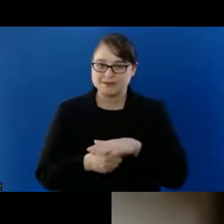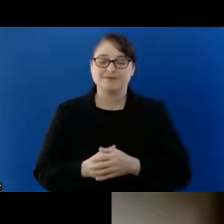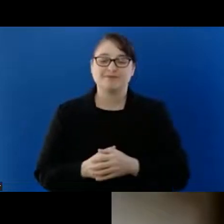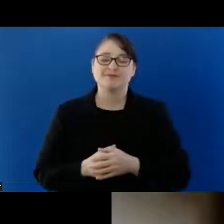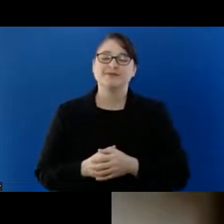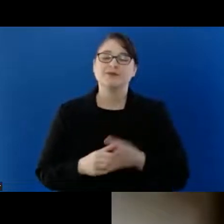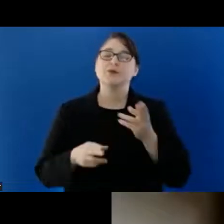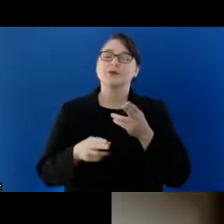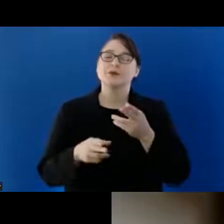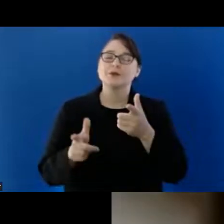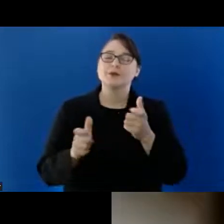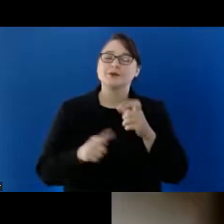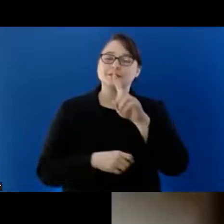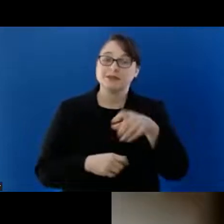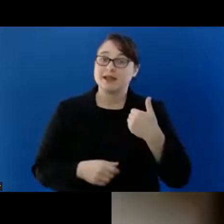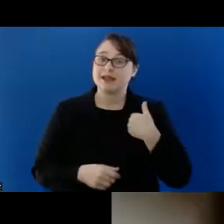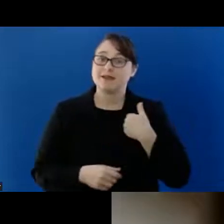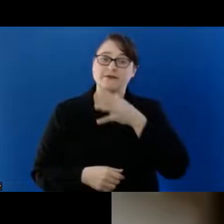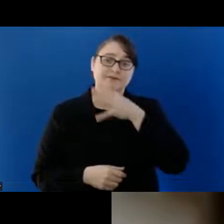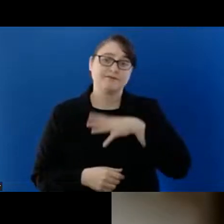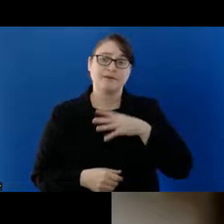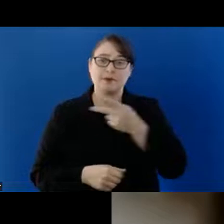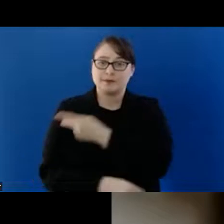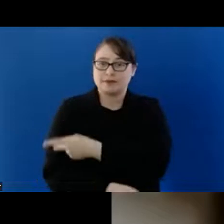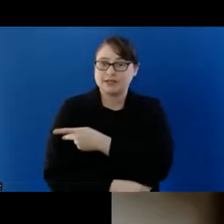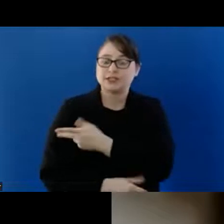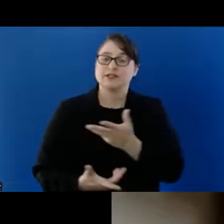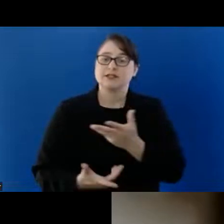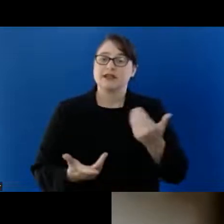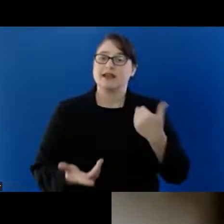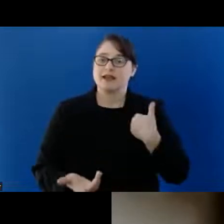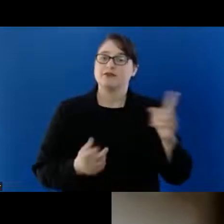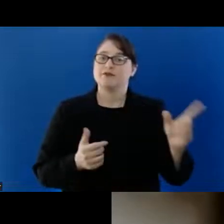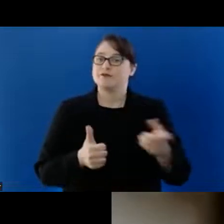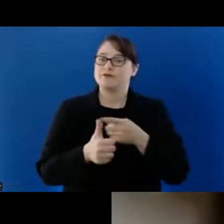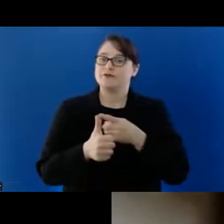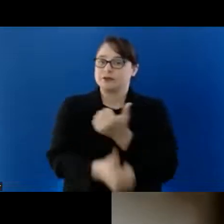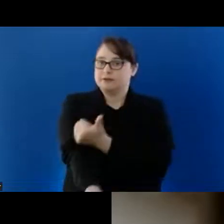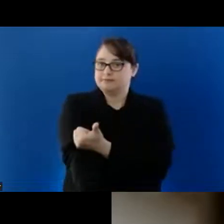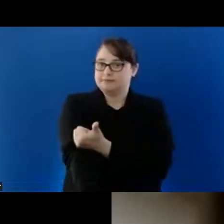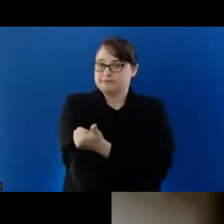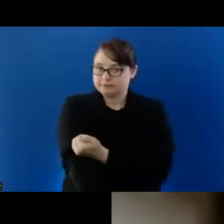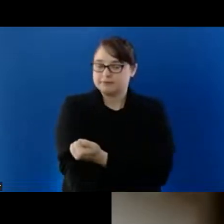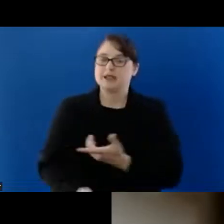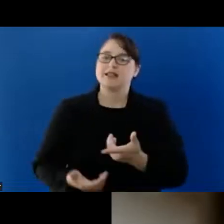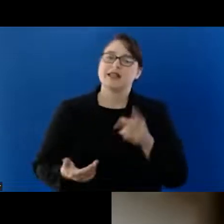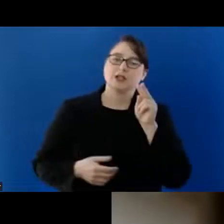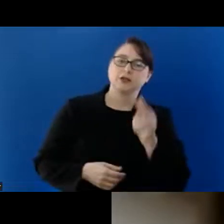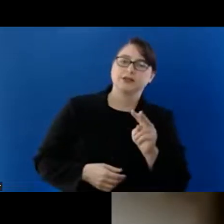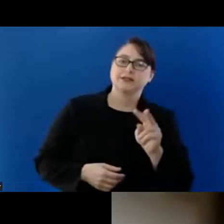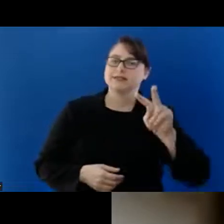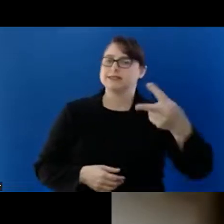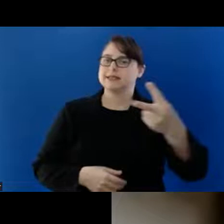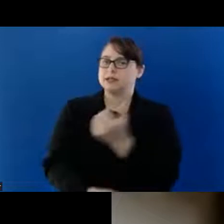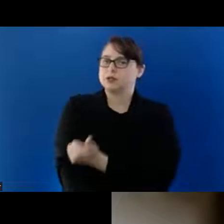some patients, male patients, that has gone their first dose of vaccine, but they looking to get their second dose. I